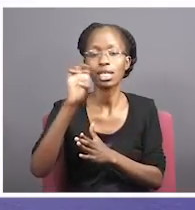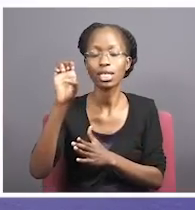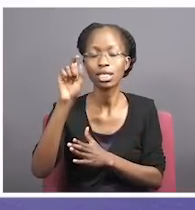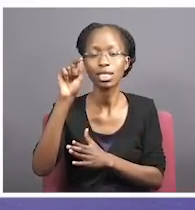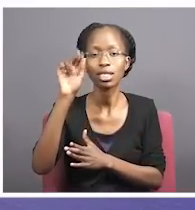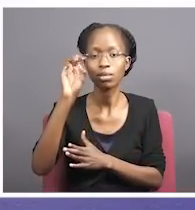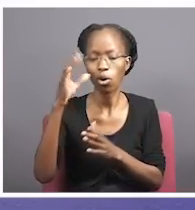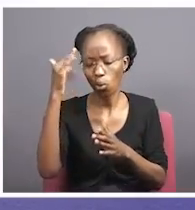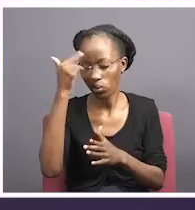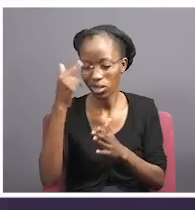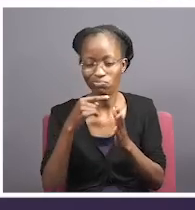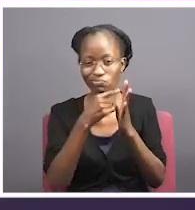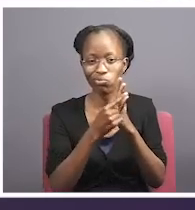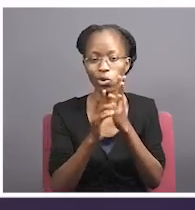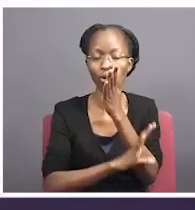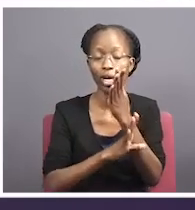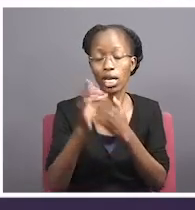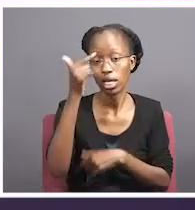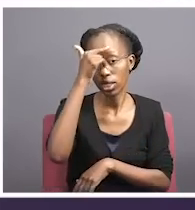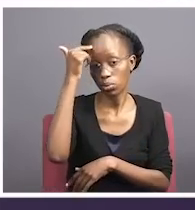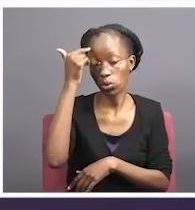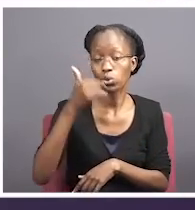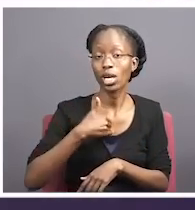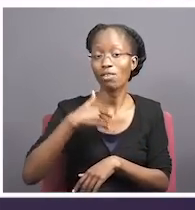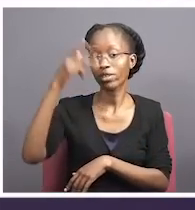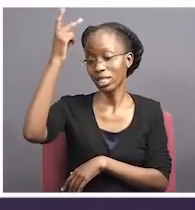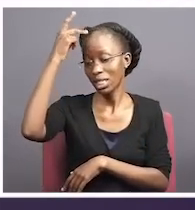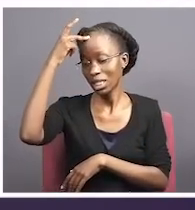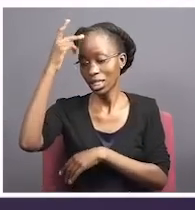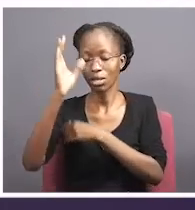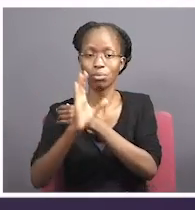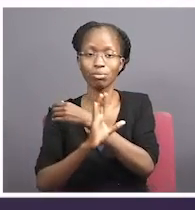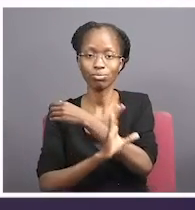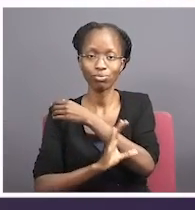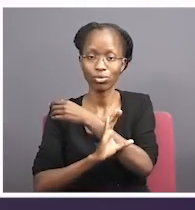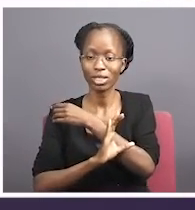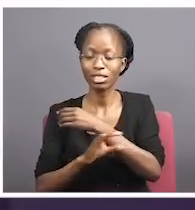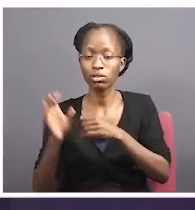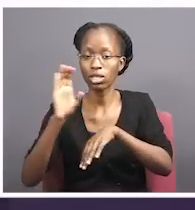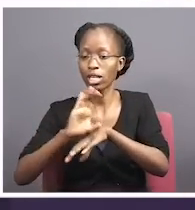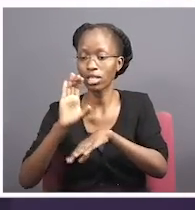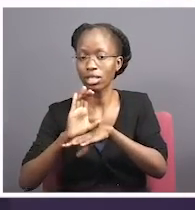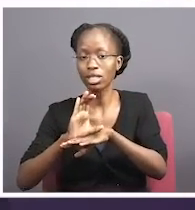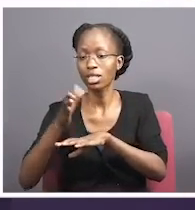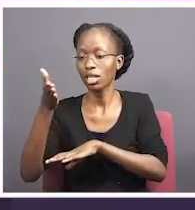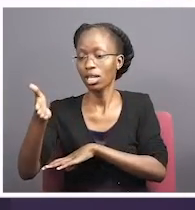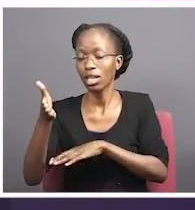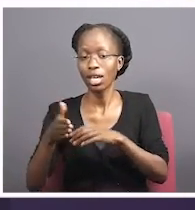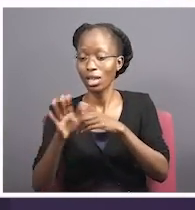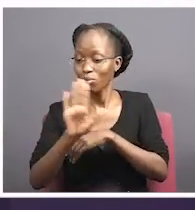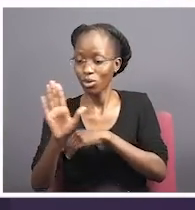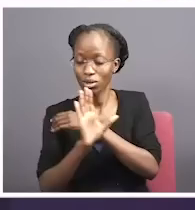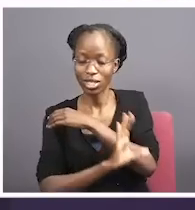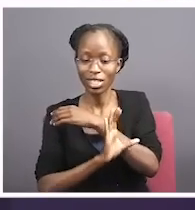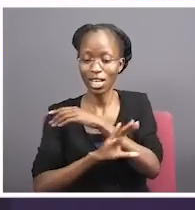and East Timor. We mention these countries specifically because we have growing ministry presence in